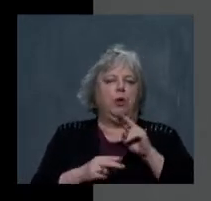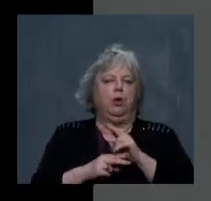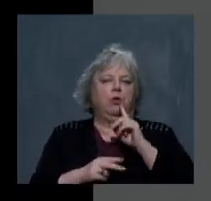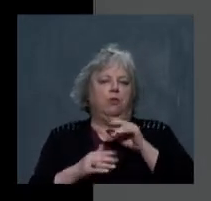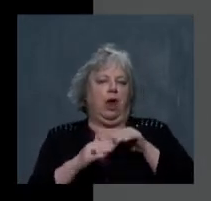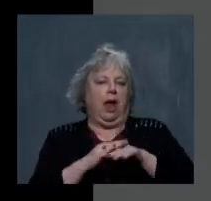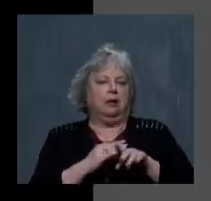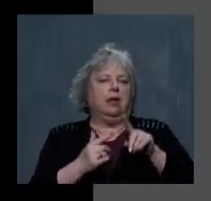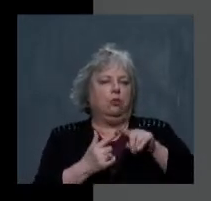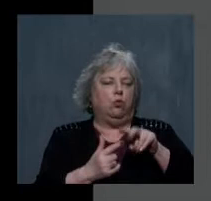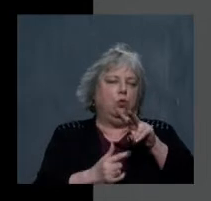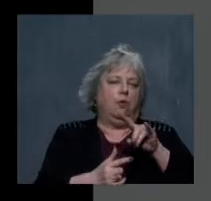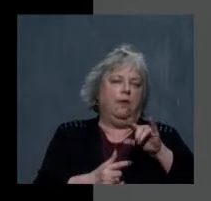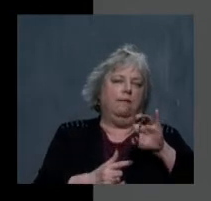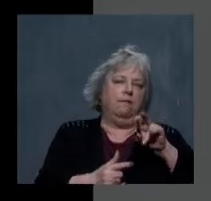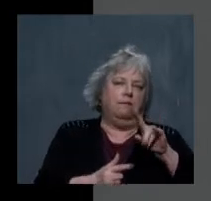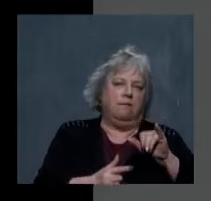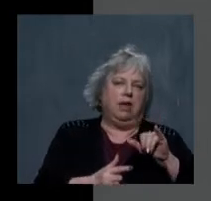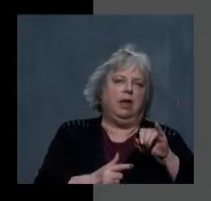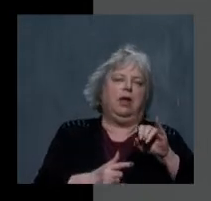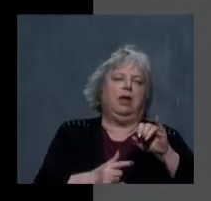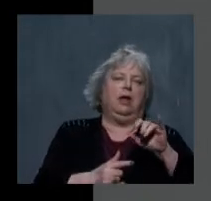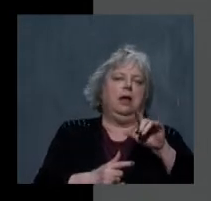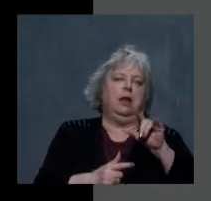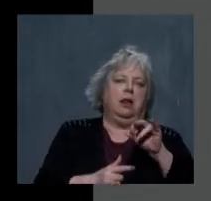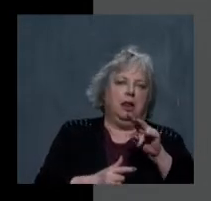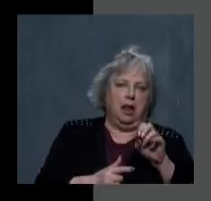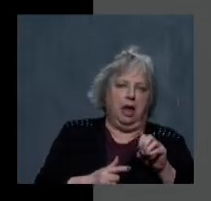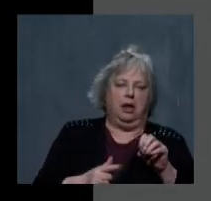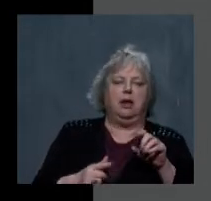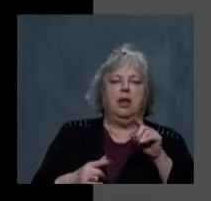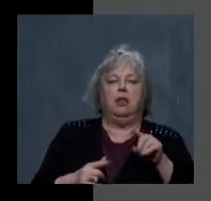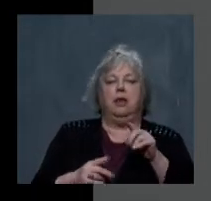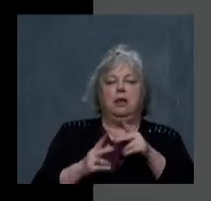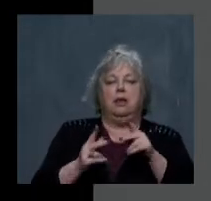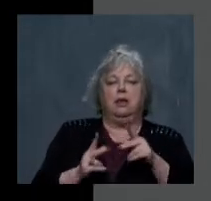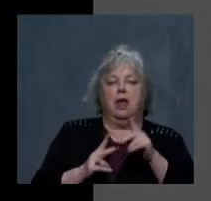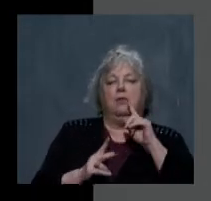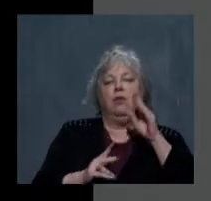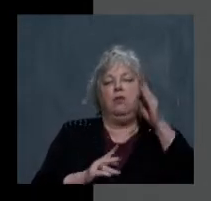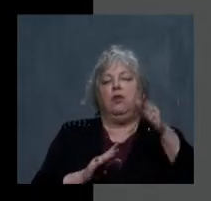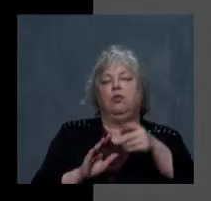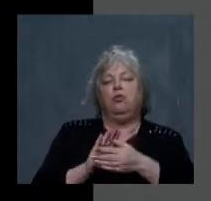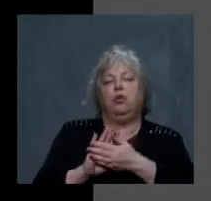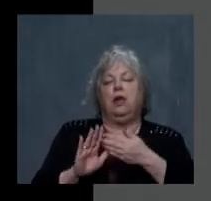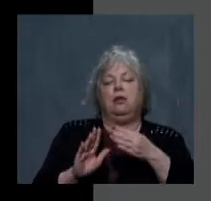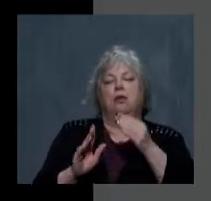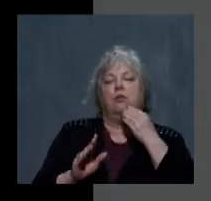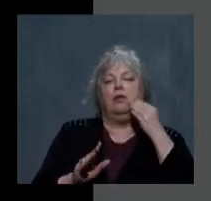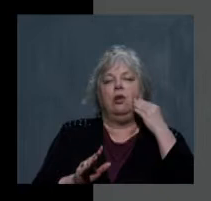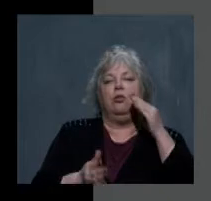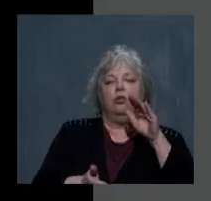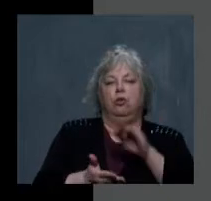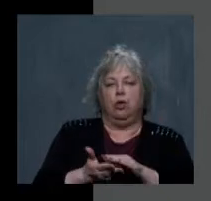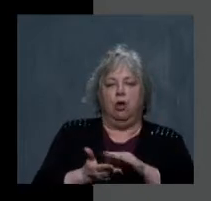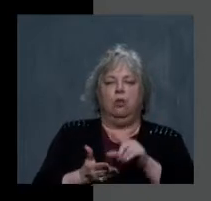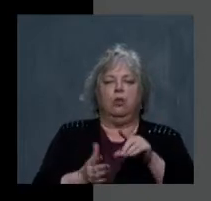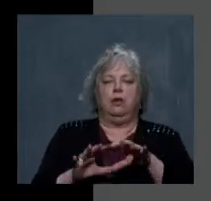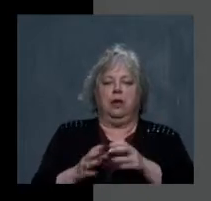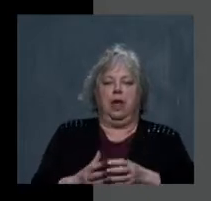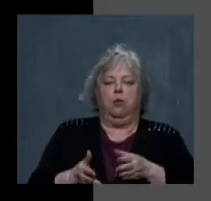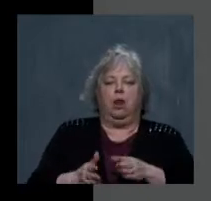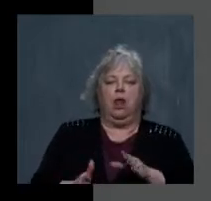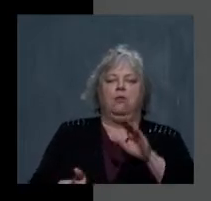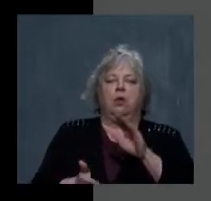Vicky Lane and the site. The site is indicated on the future land use plan as residential low. This category typically allows